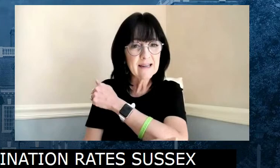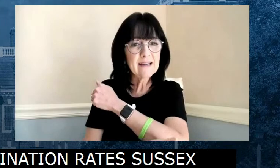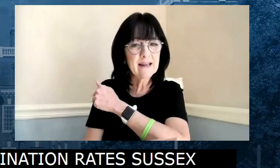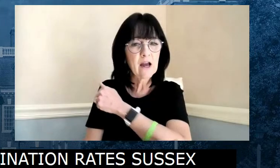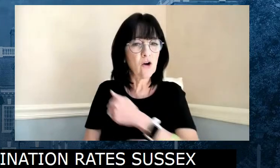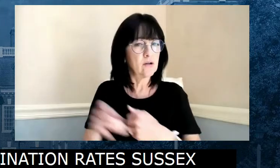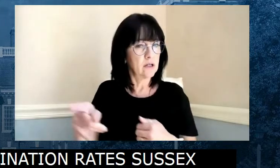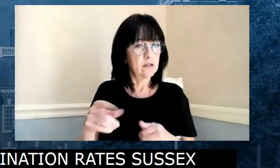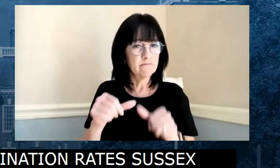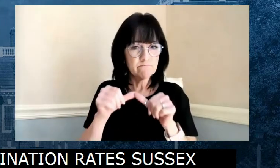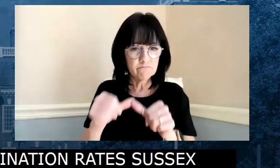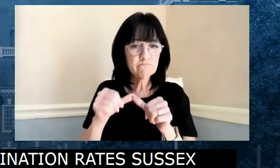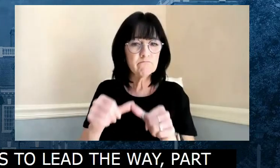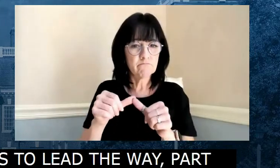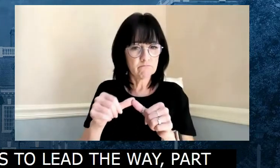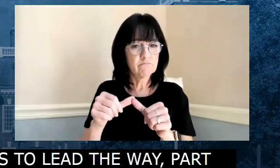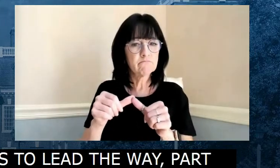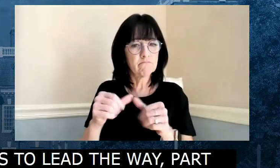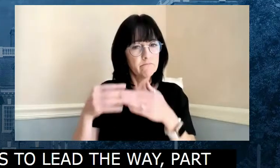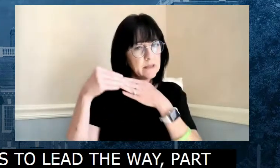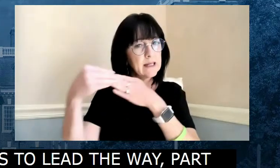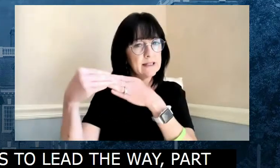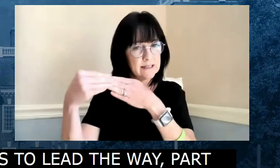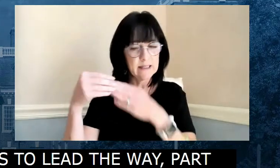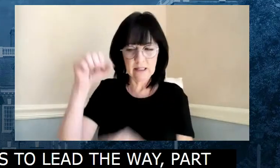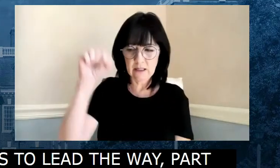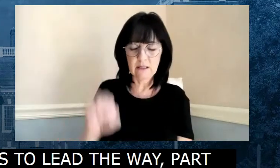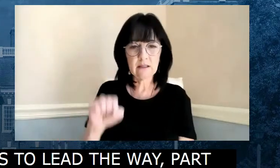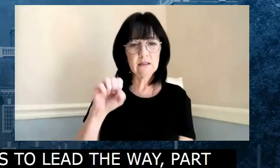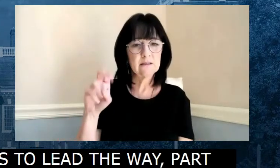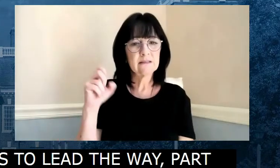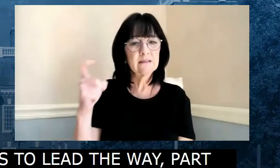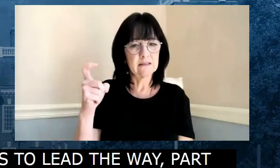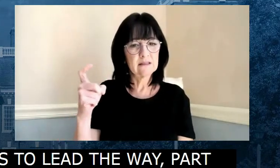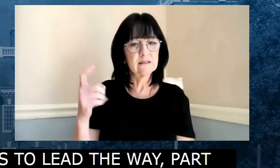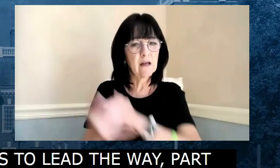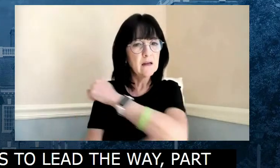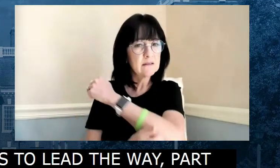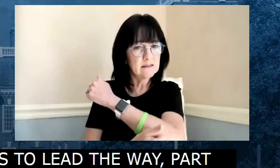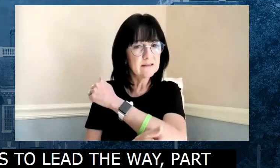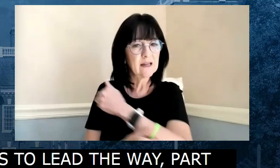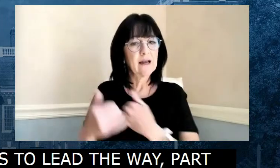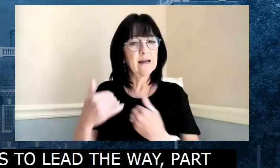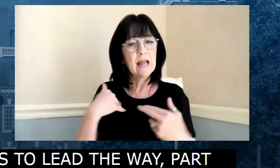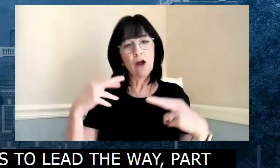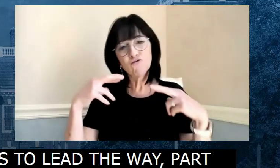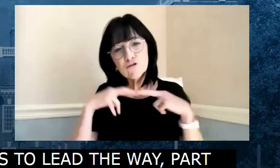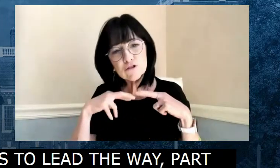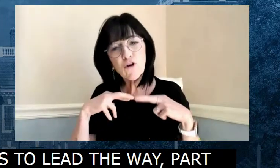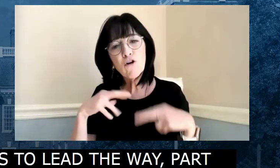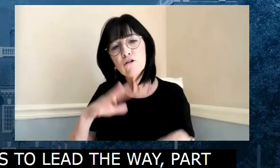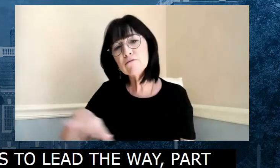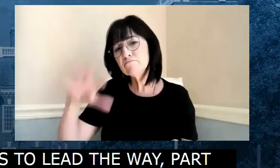be a function that there are a senior population there in Sussex County with the retirees to the beautiful part of our